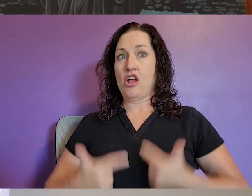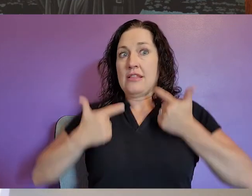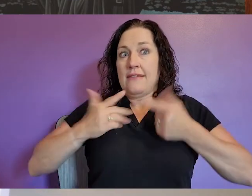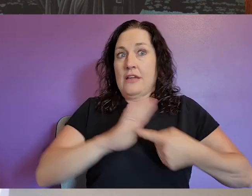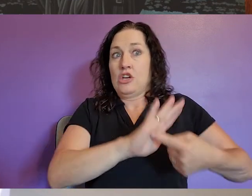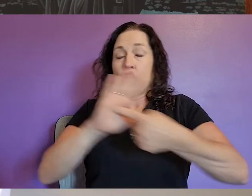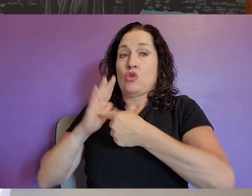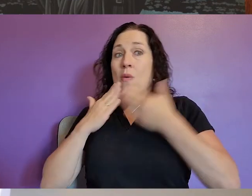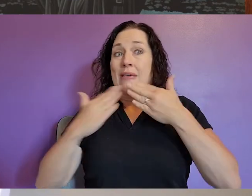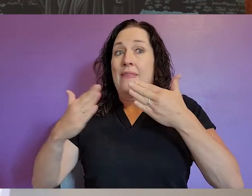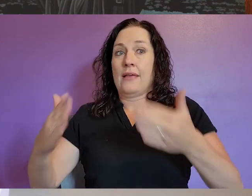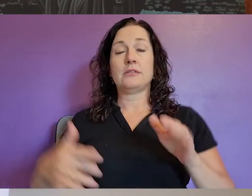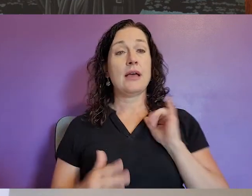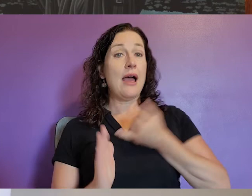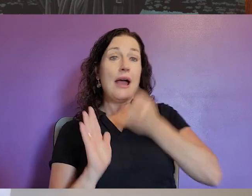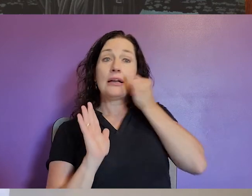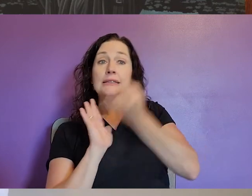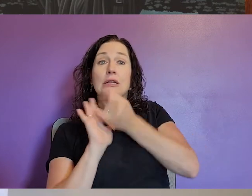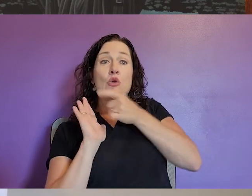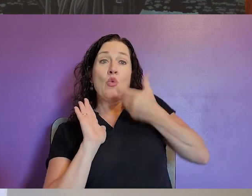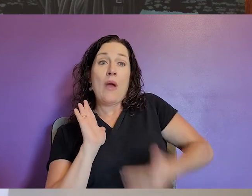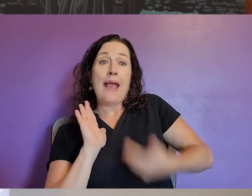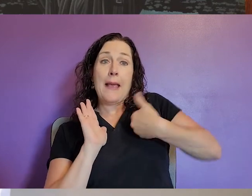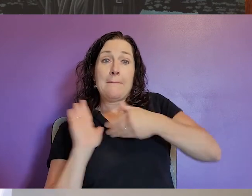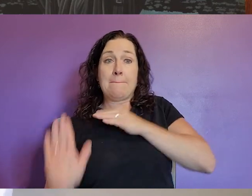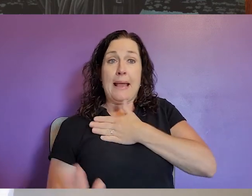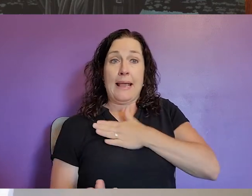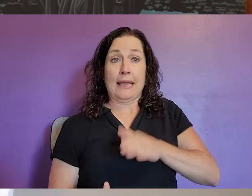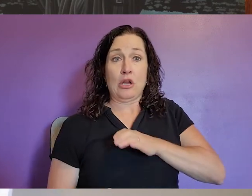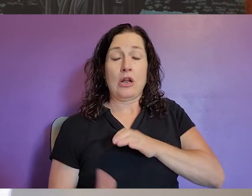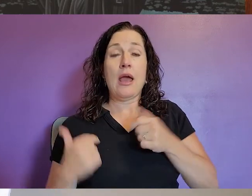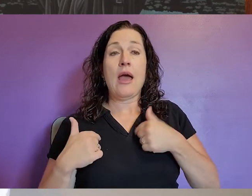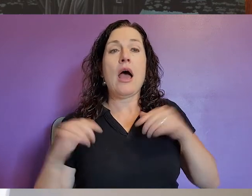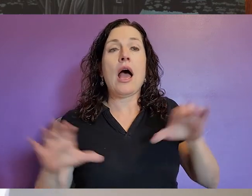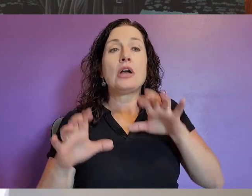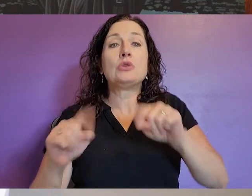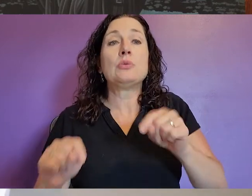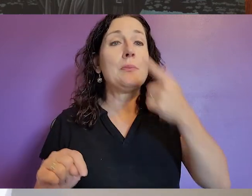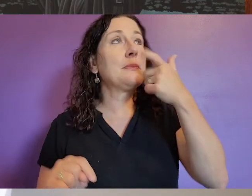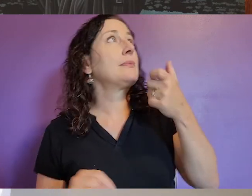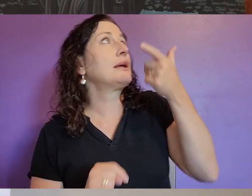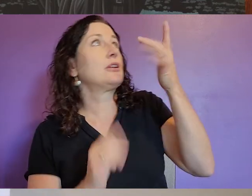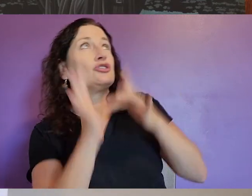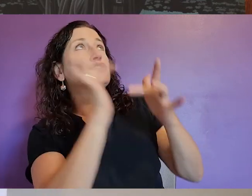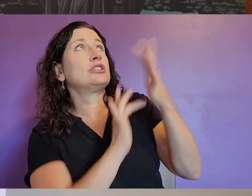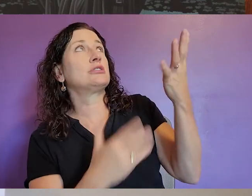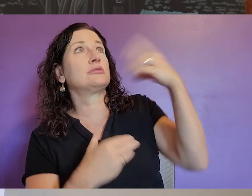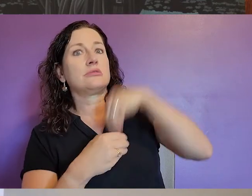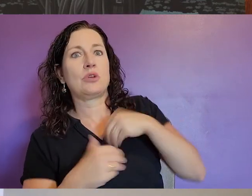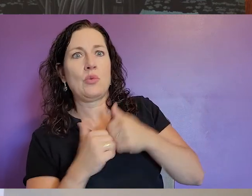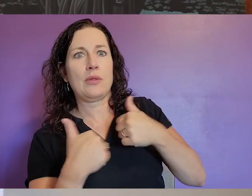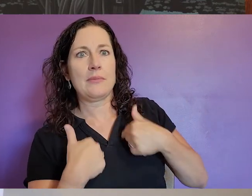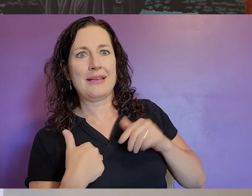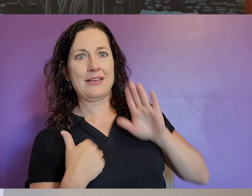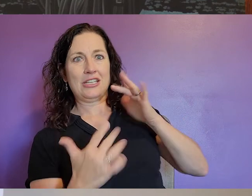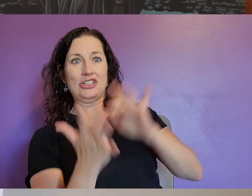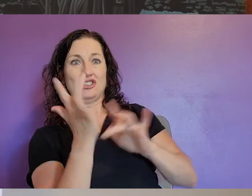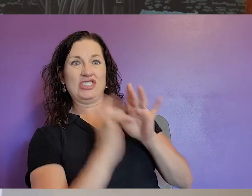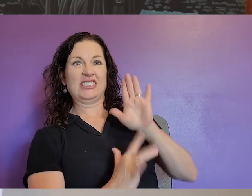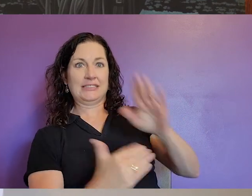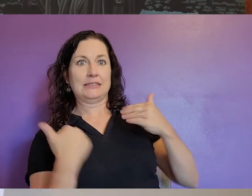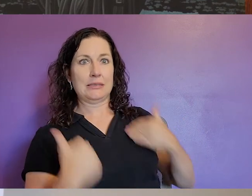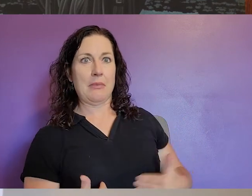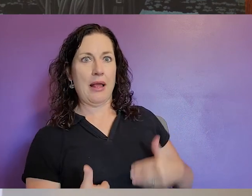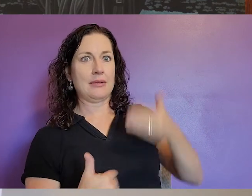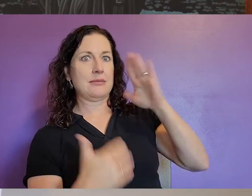We receive our identity not by what we do, but we do what we do because of who he says we are. By